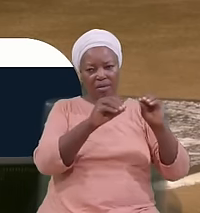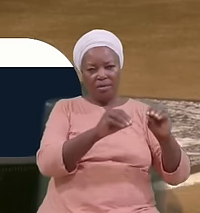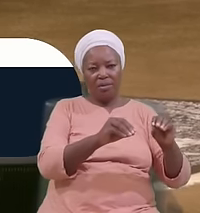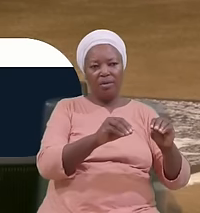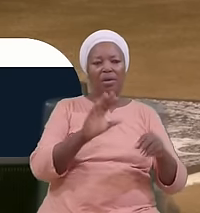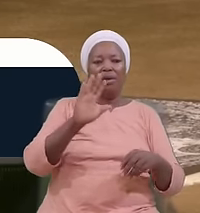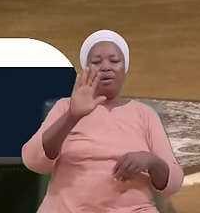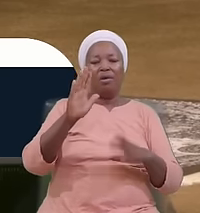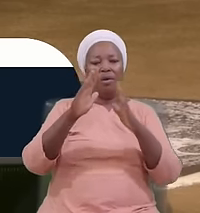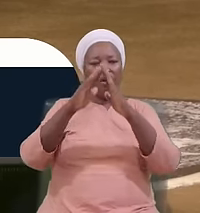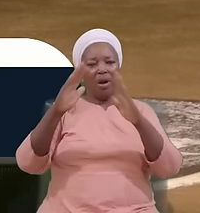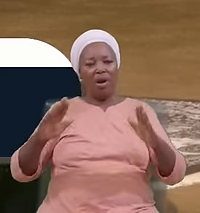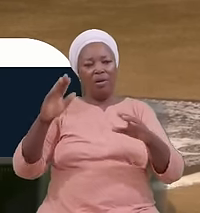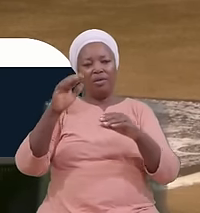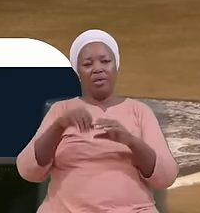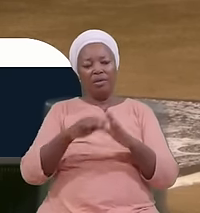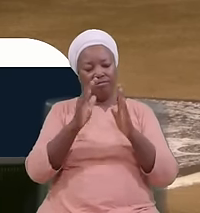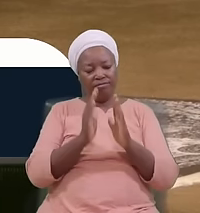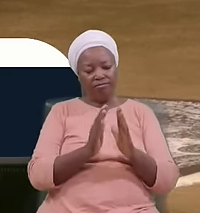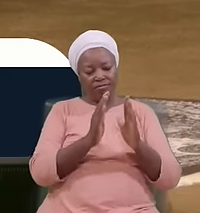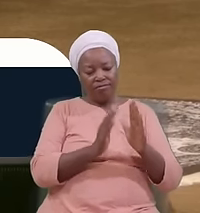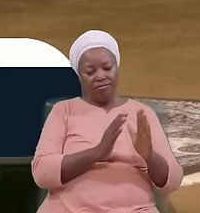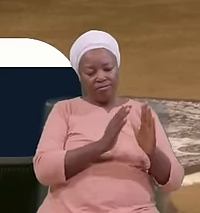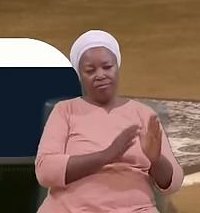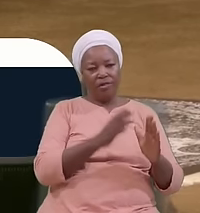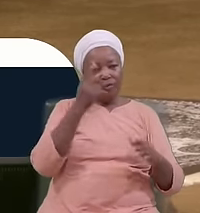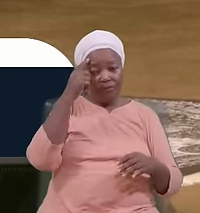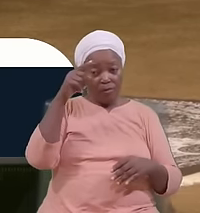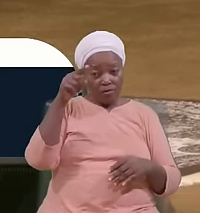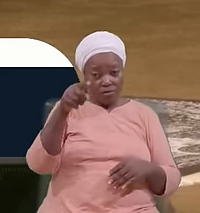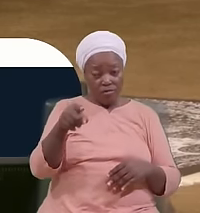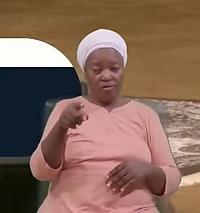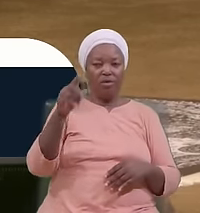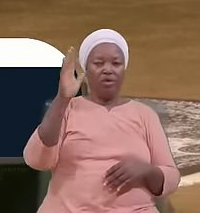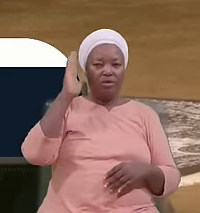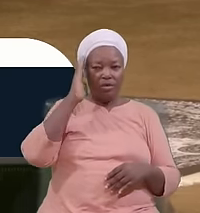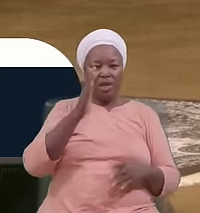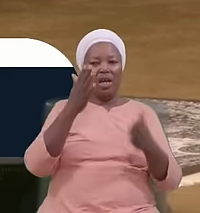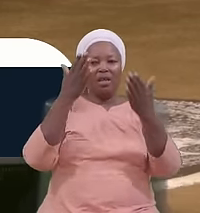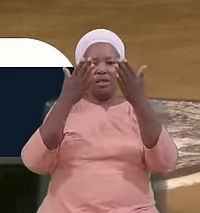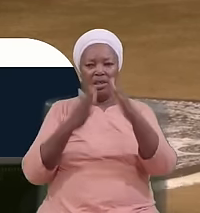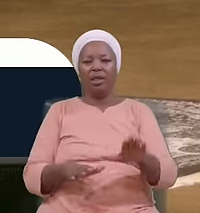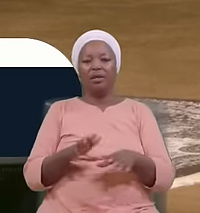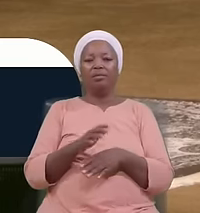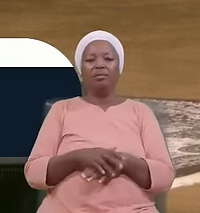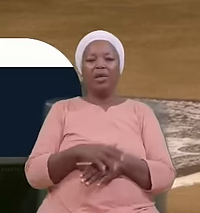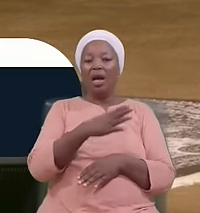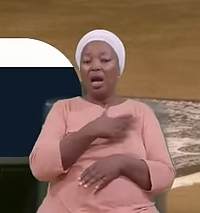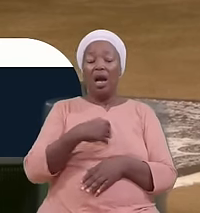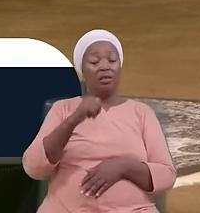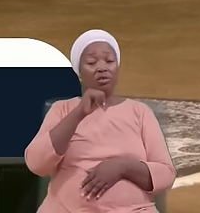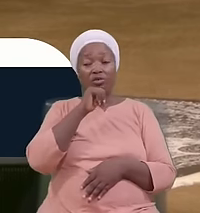house in order, for thou shalt die and